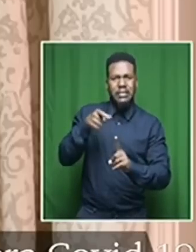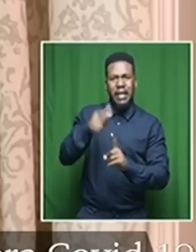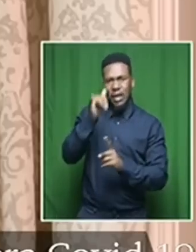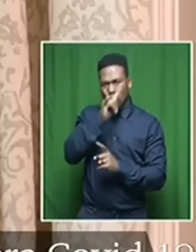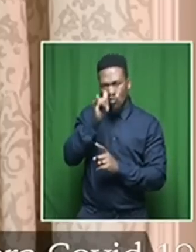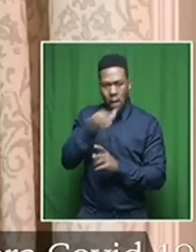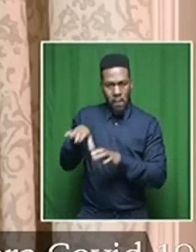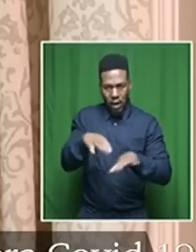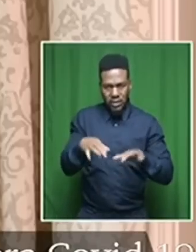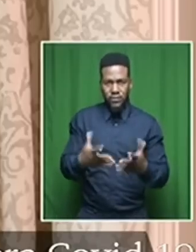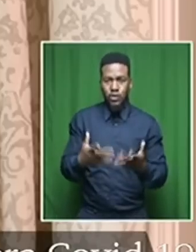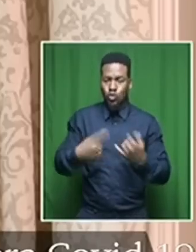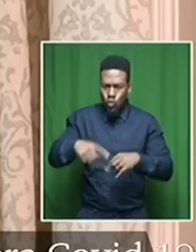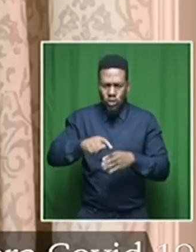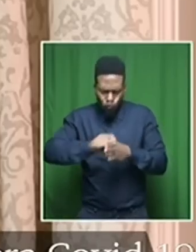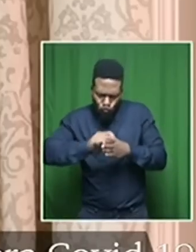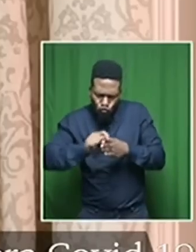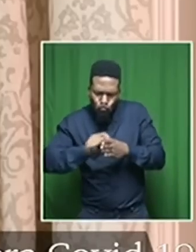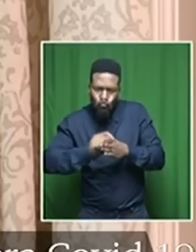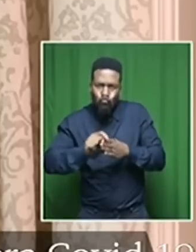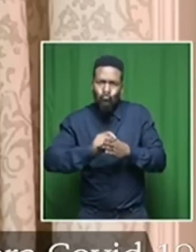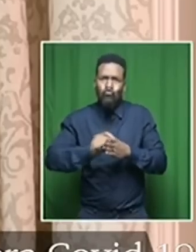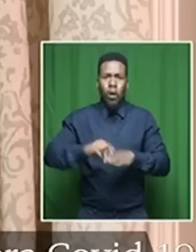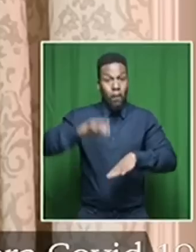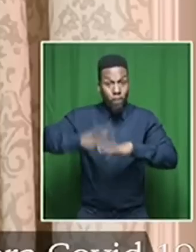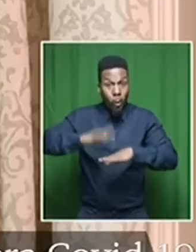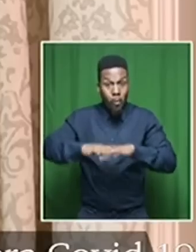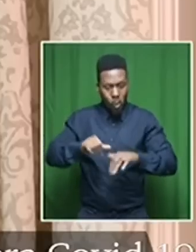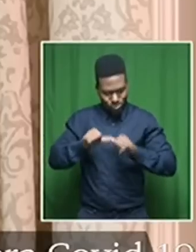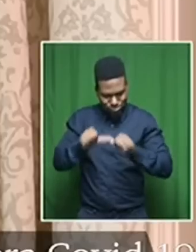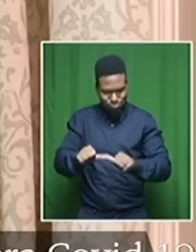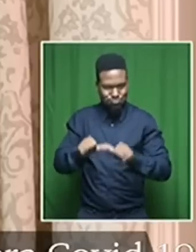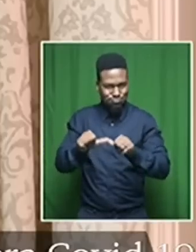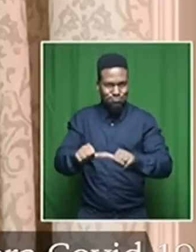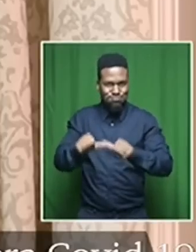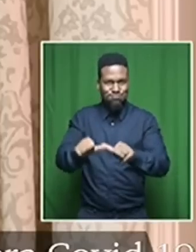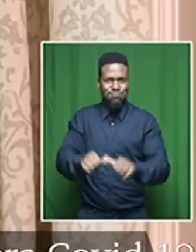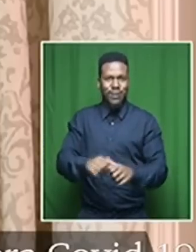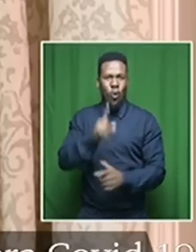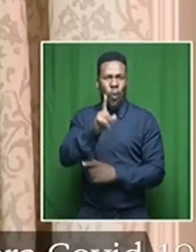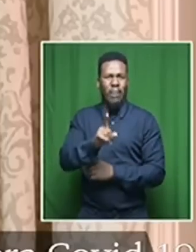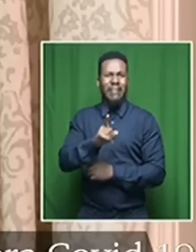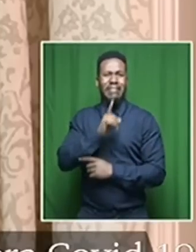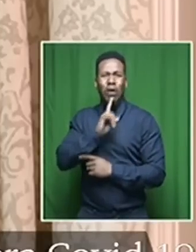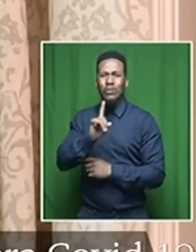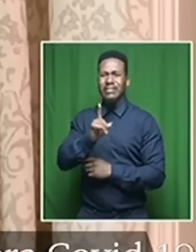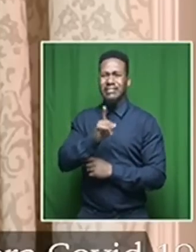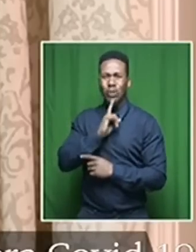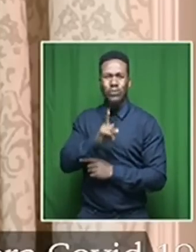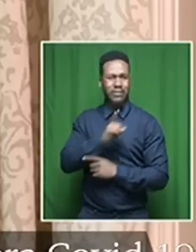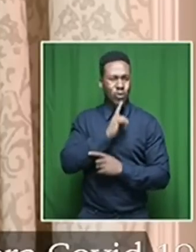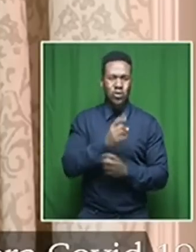trained and continue to train thousands of new policemen and